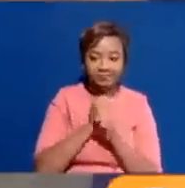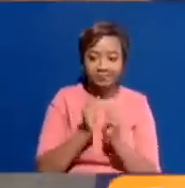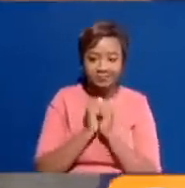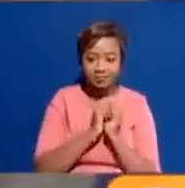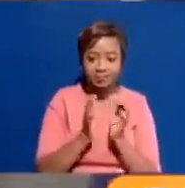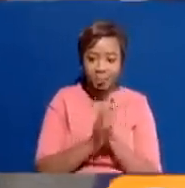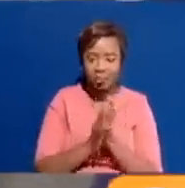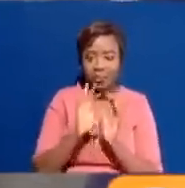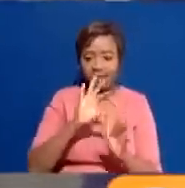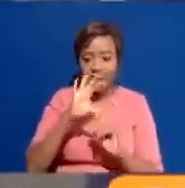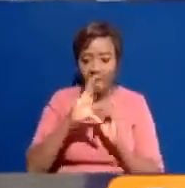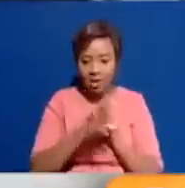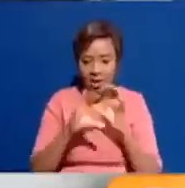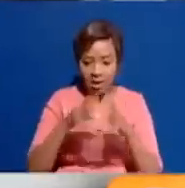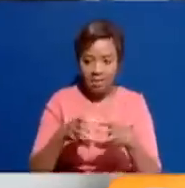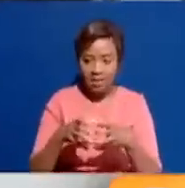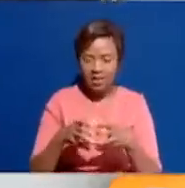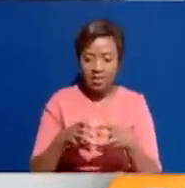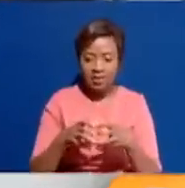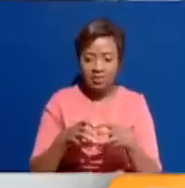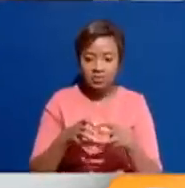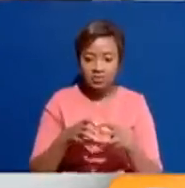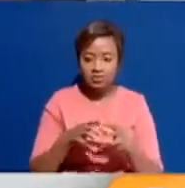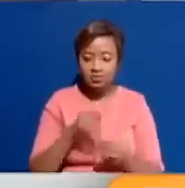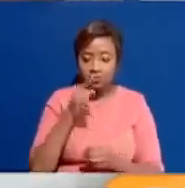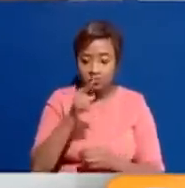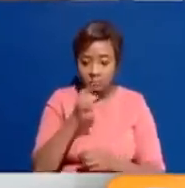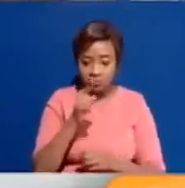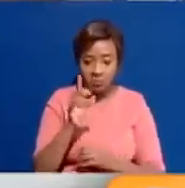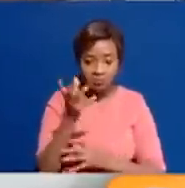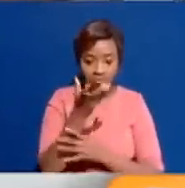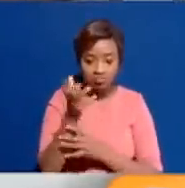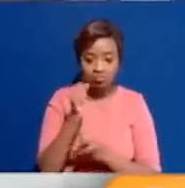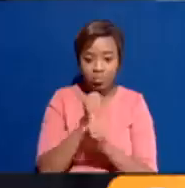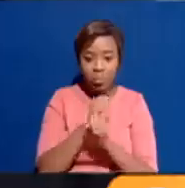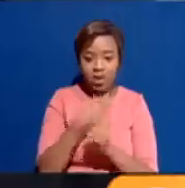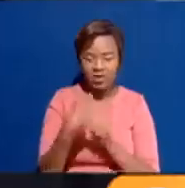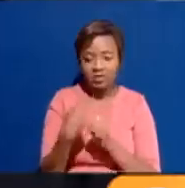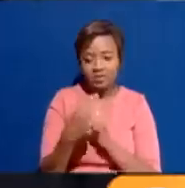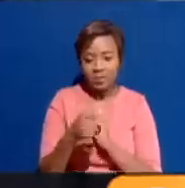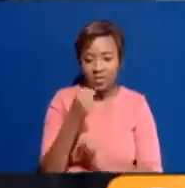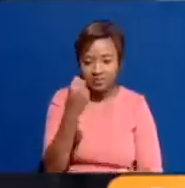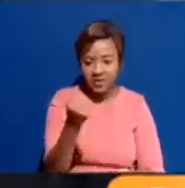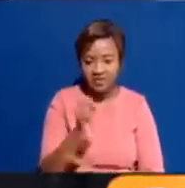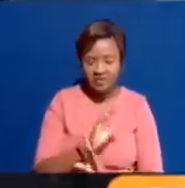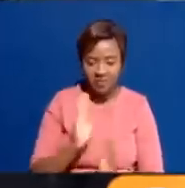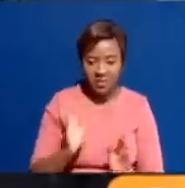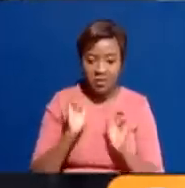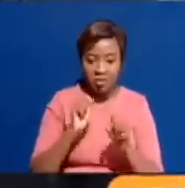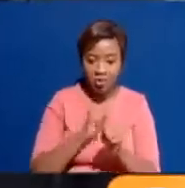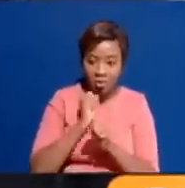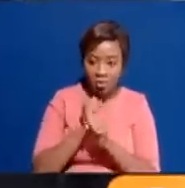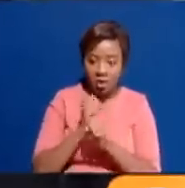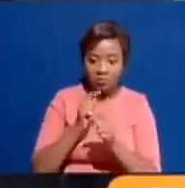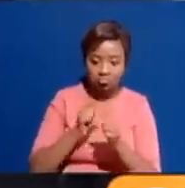a Bulgarian aerospace manufacturer. The satellite will only operate for 5 years. For the satellite to stay in orbit, it has